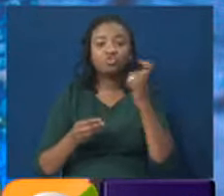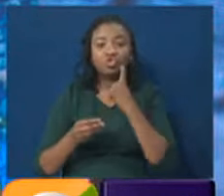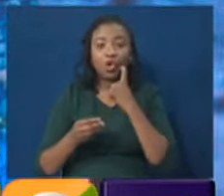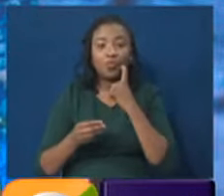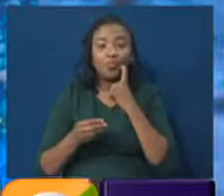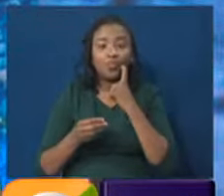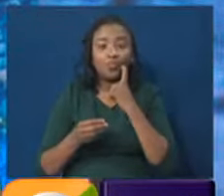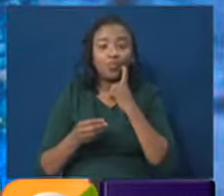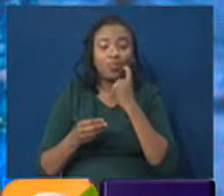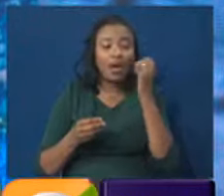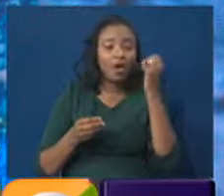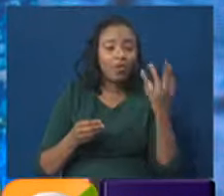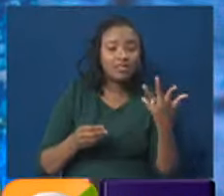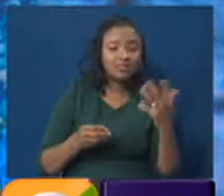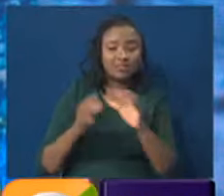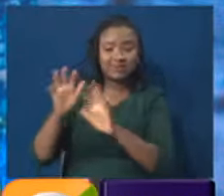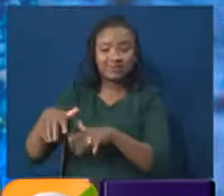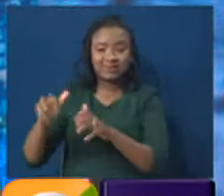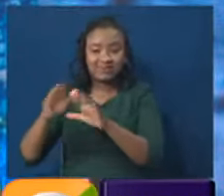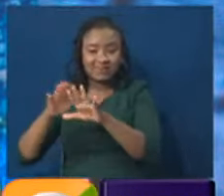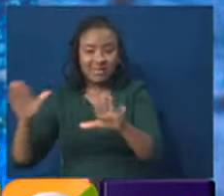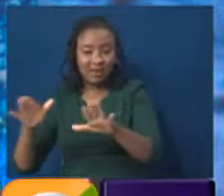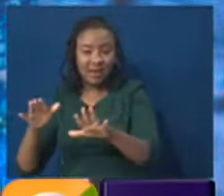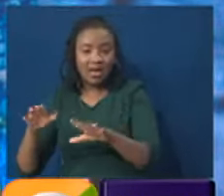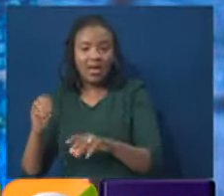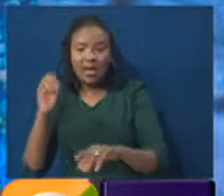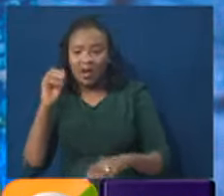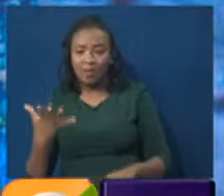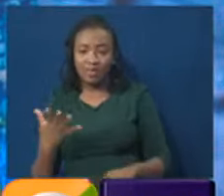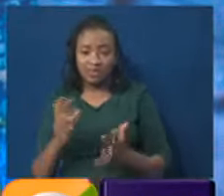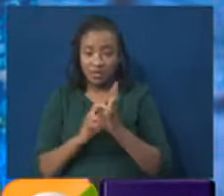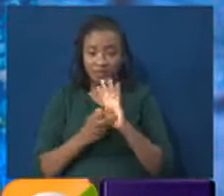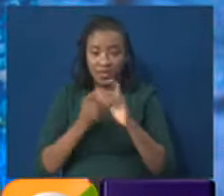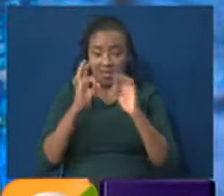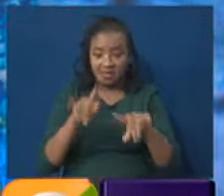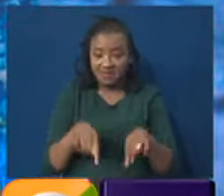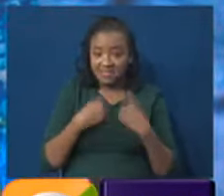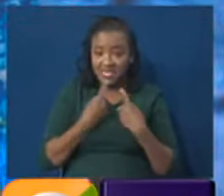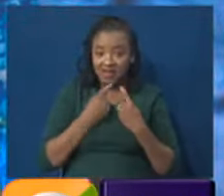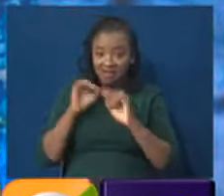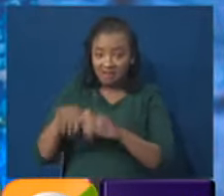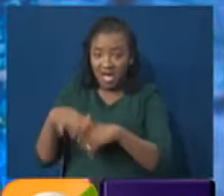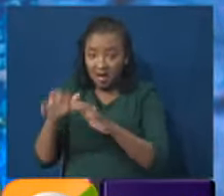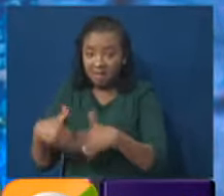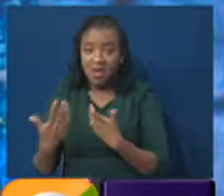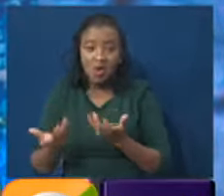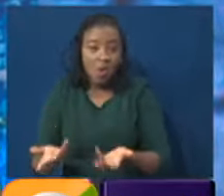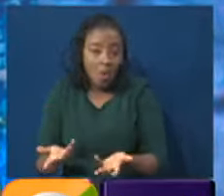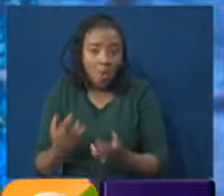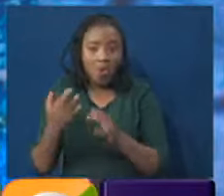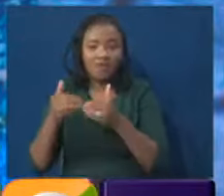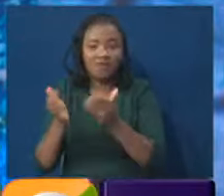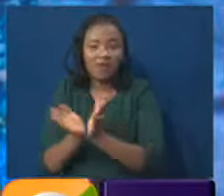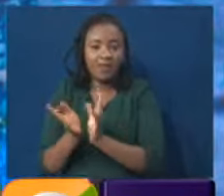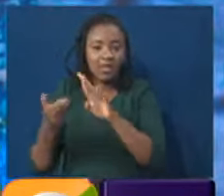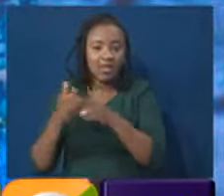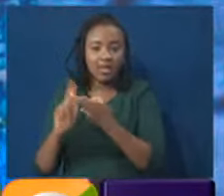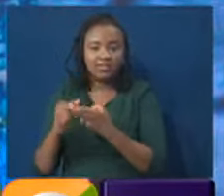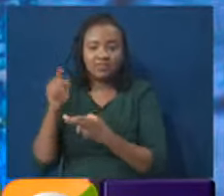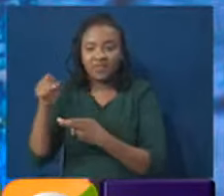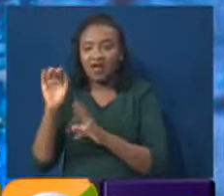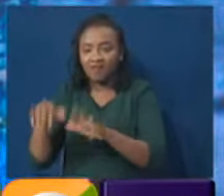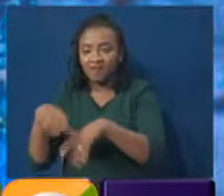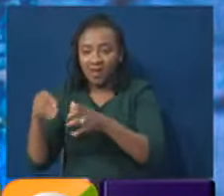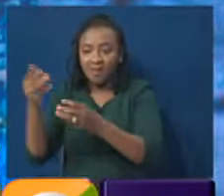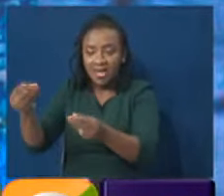to shambas, whether their own or relatives or whatever. And we did ask this question in June. We found